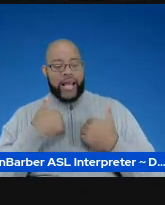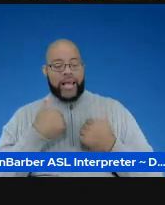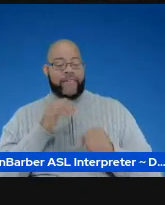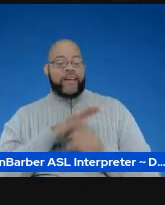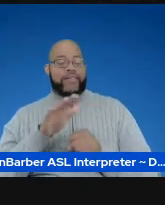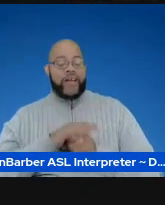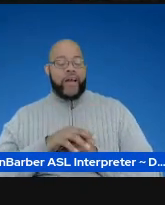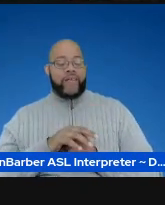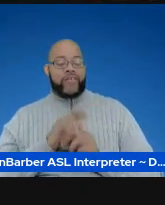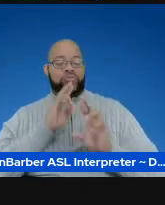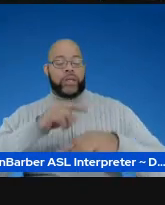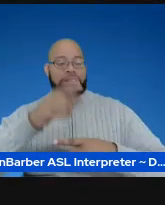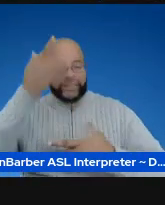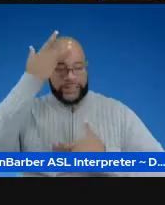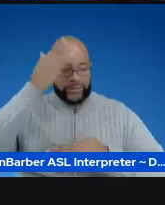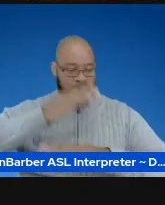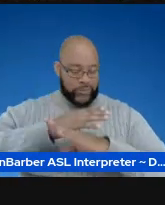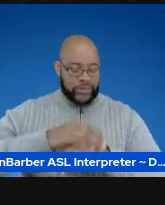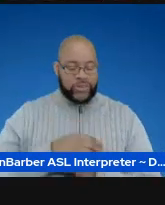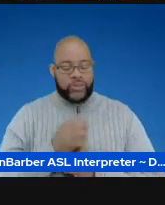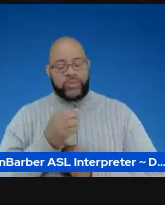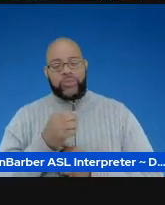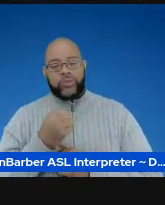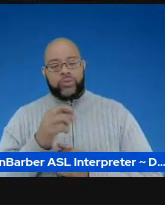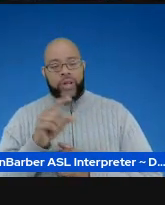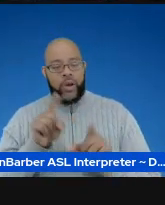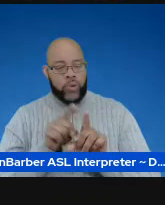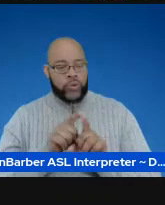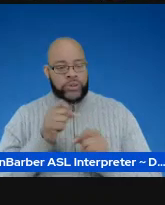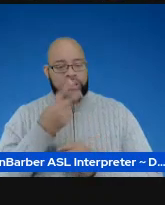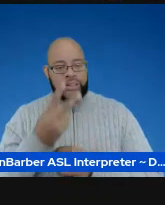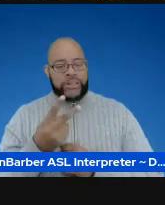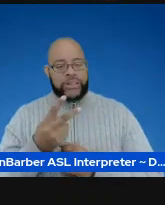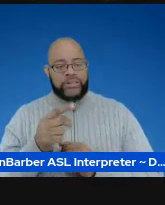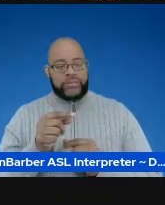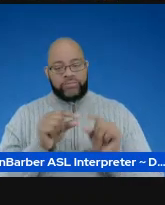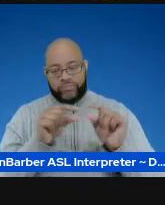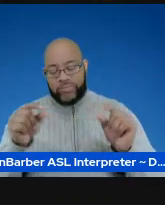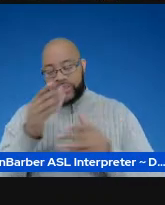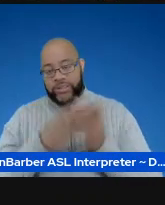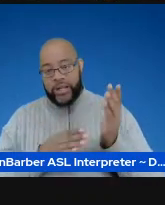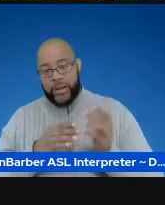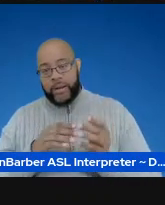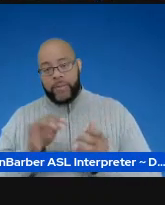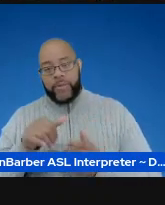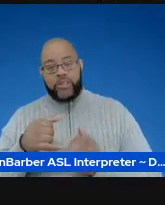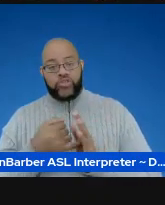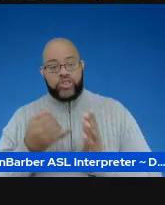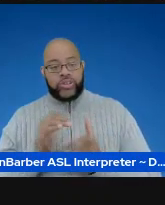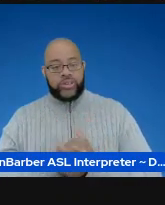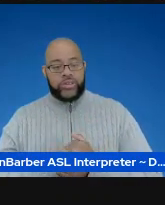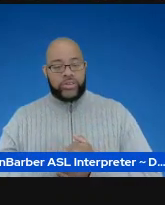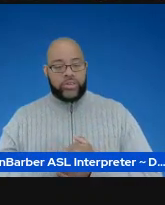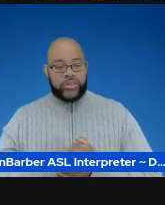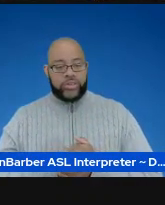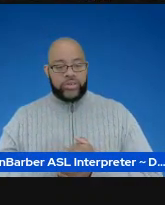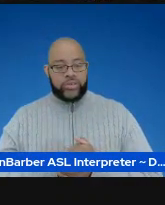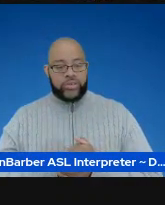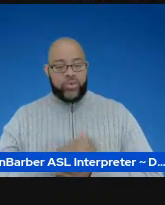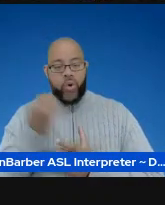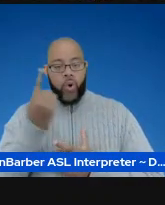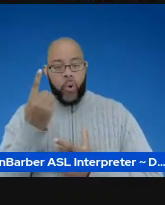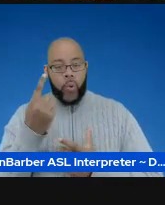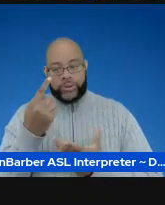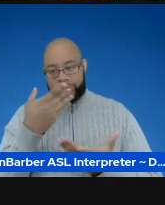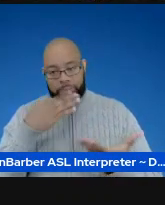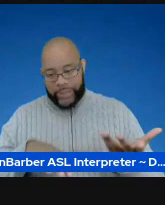response. And then you can see, if you look horizontally, that some of the assays were just always bad